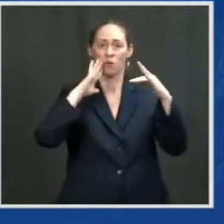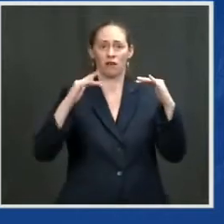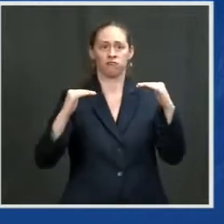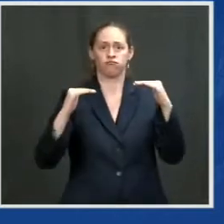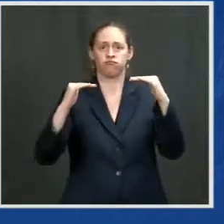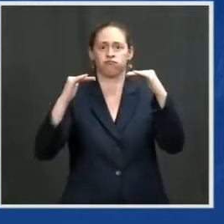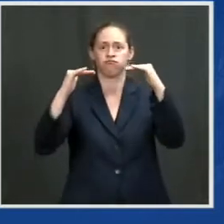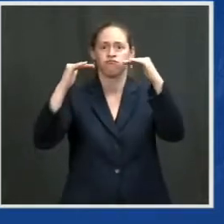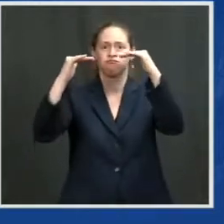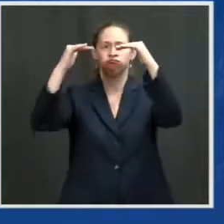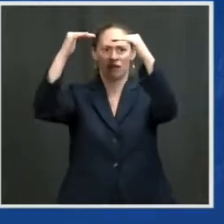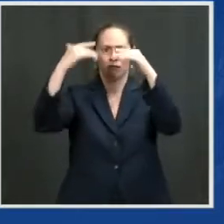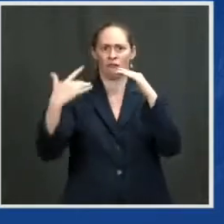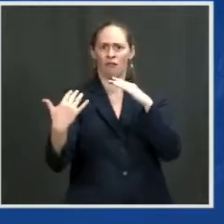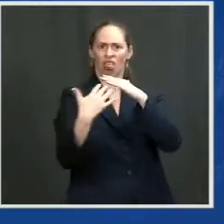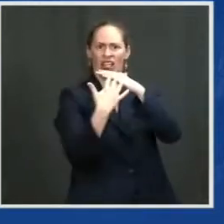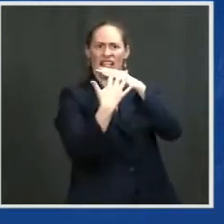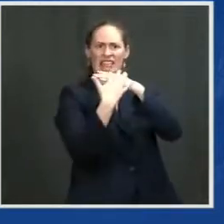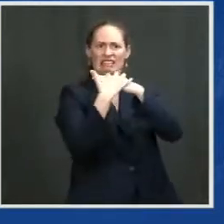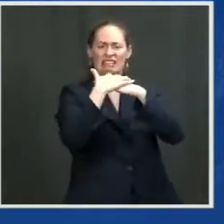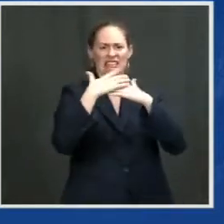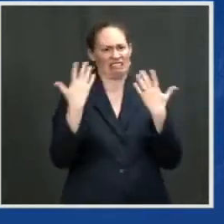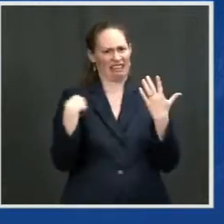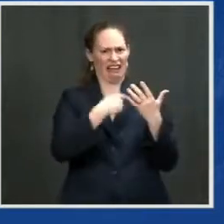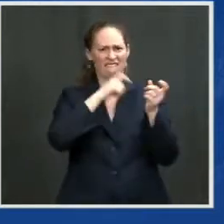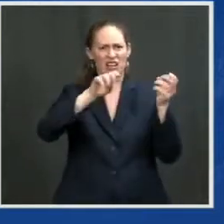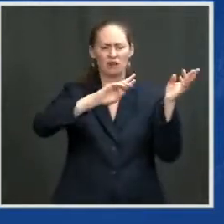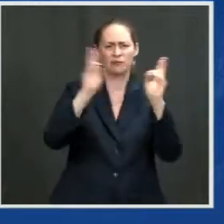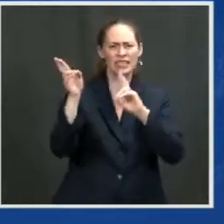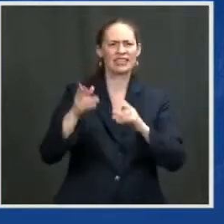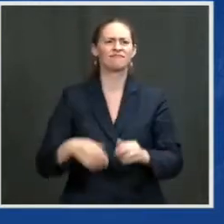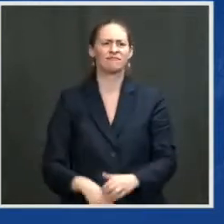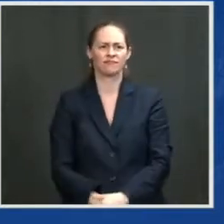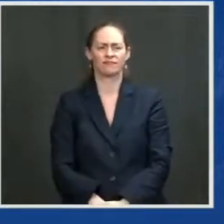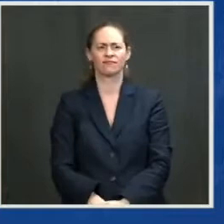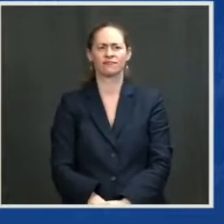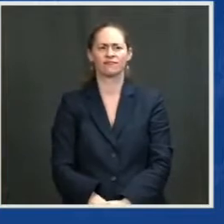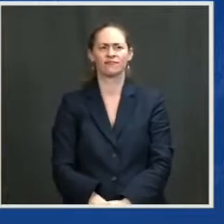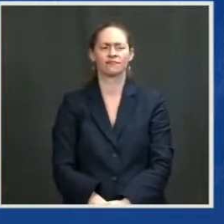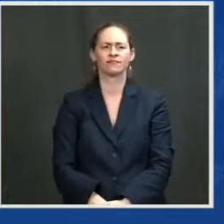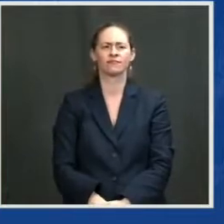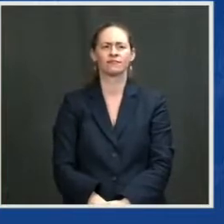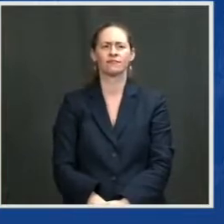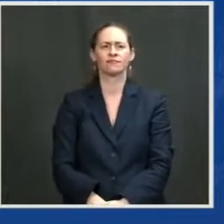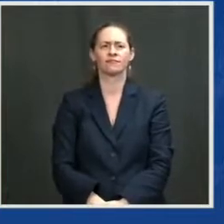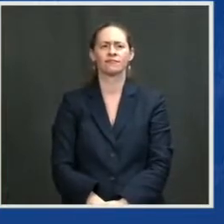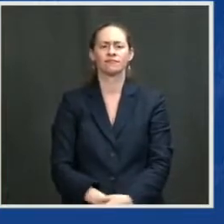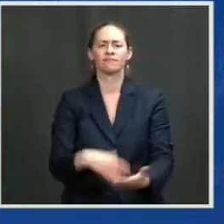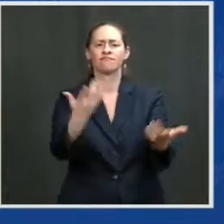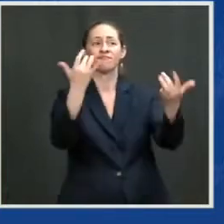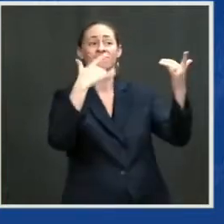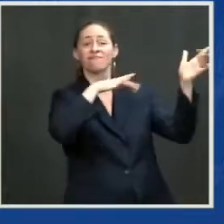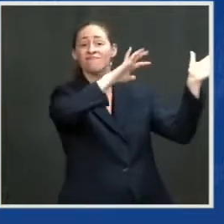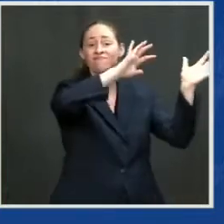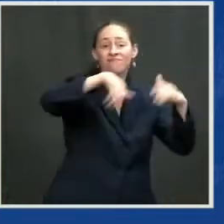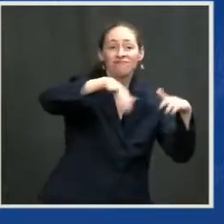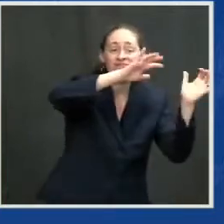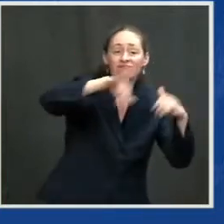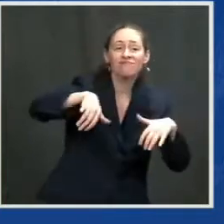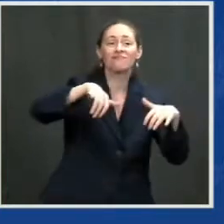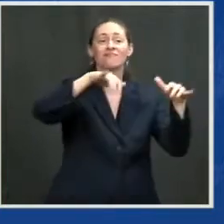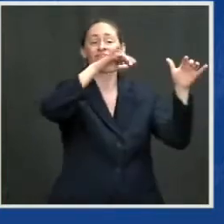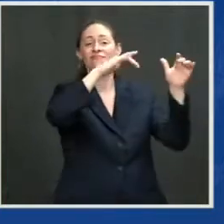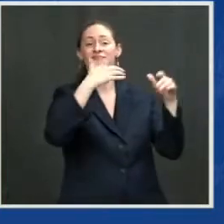that. And we're better prepared to withstand storms and becoming more severe and more frequent. We're standing here